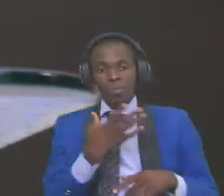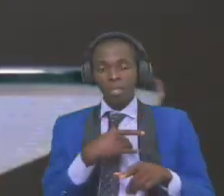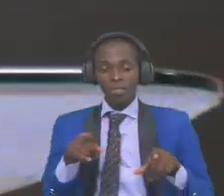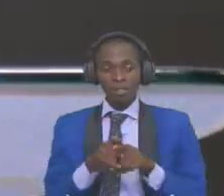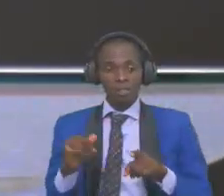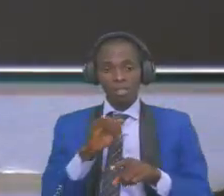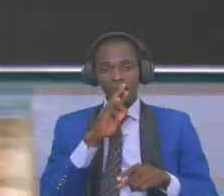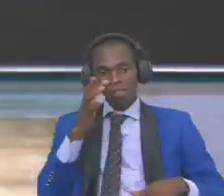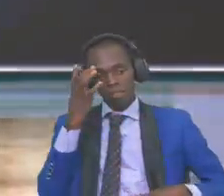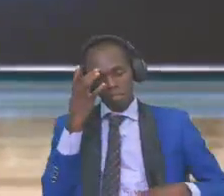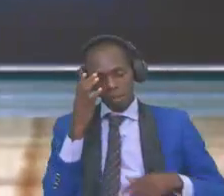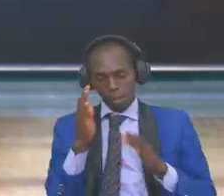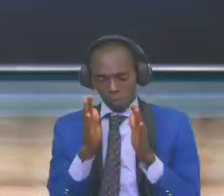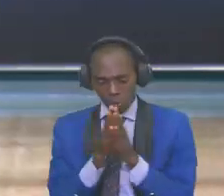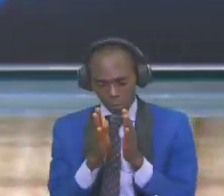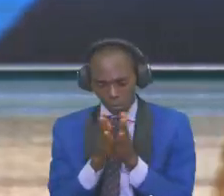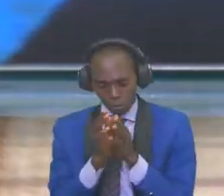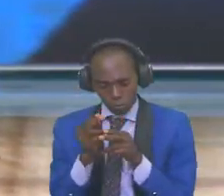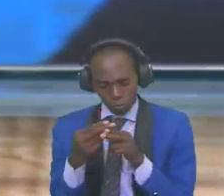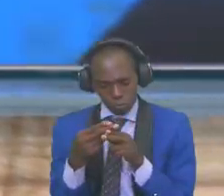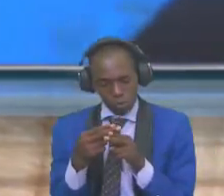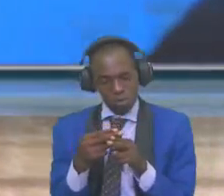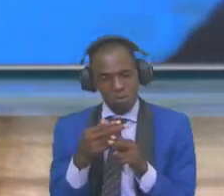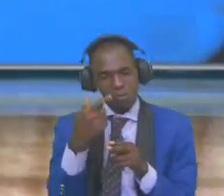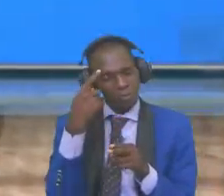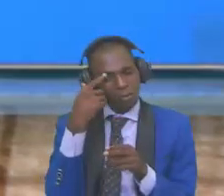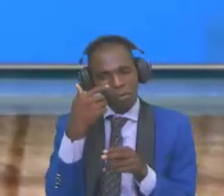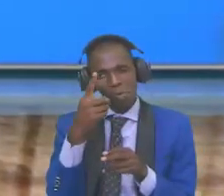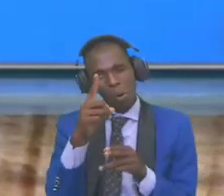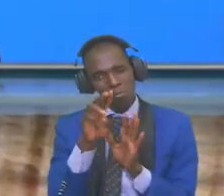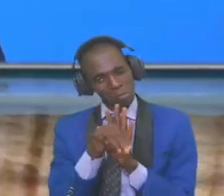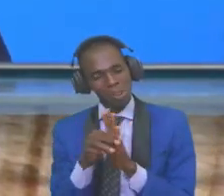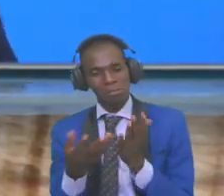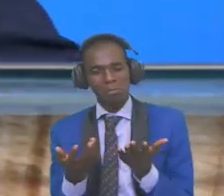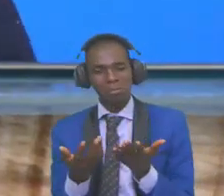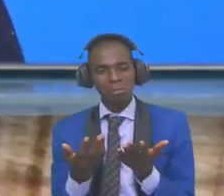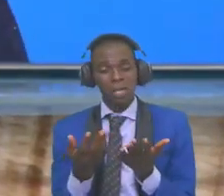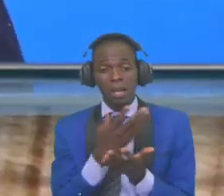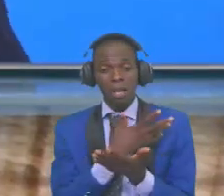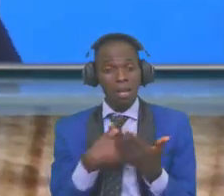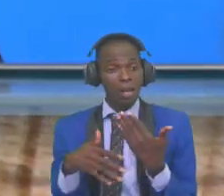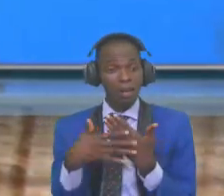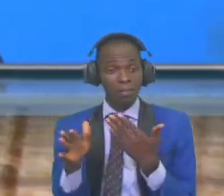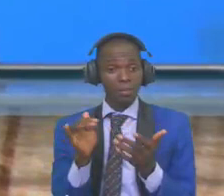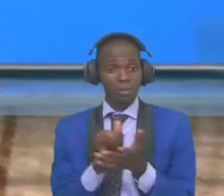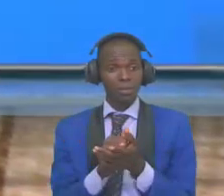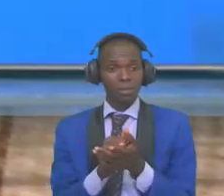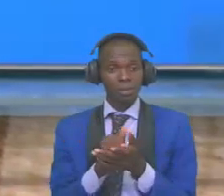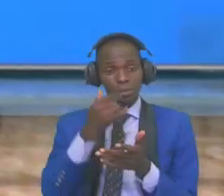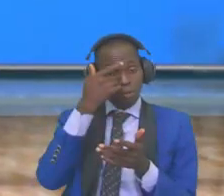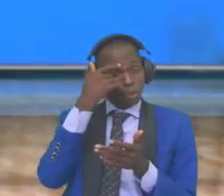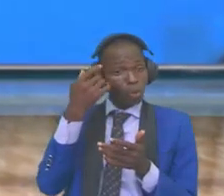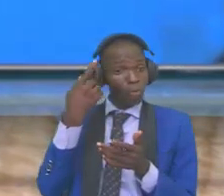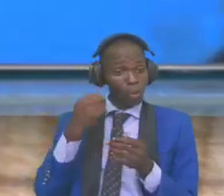they pray a little prayer, 10 seconds, 1 minute, and then because the